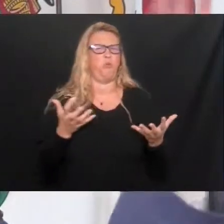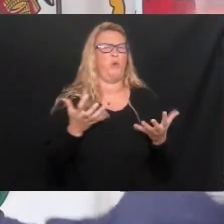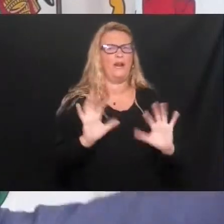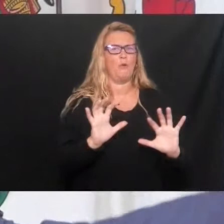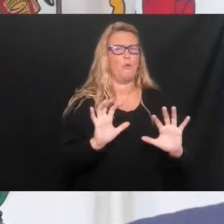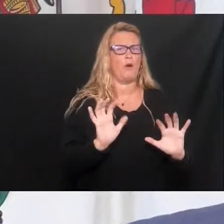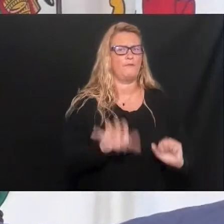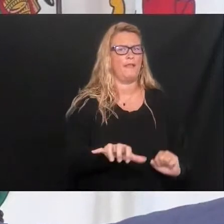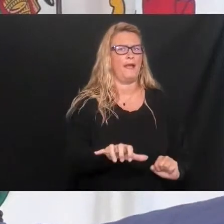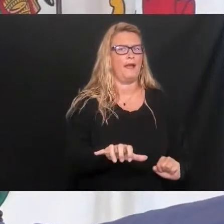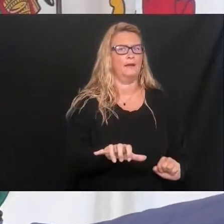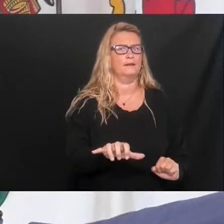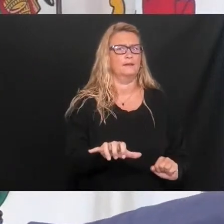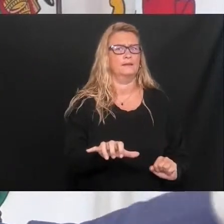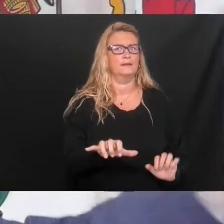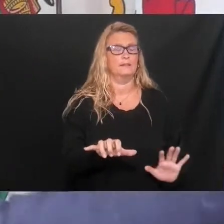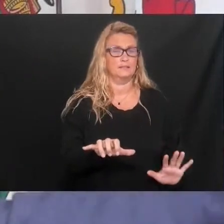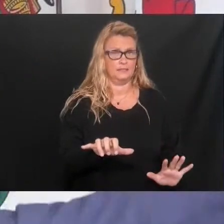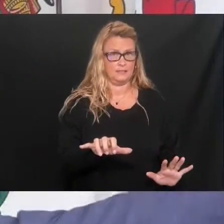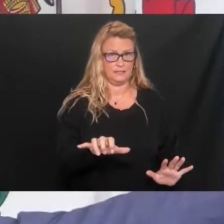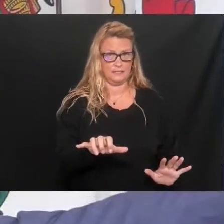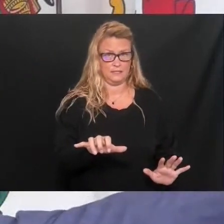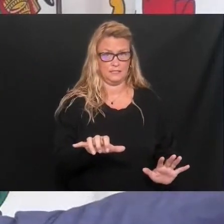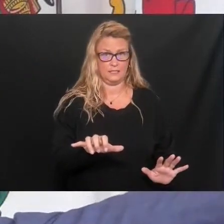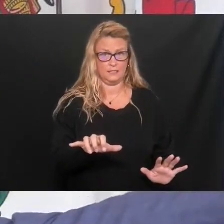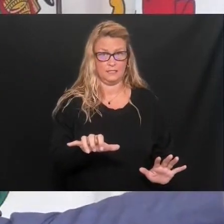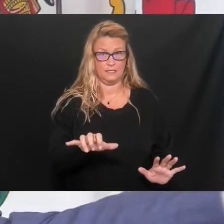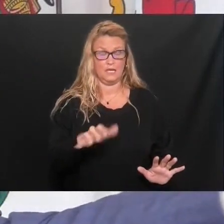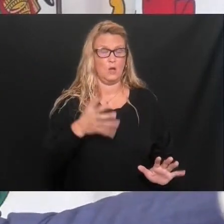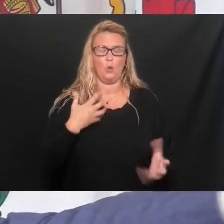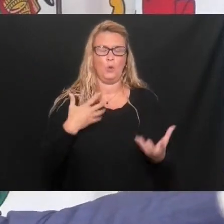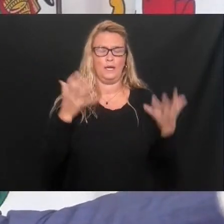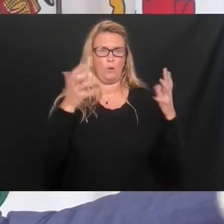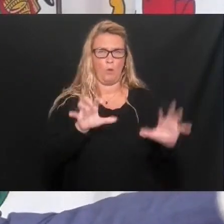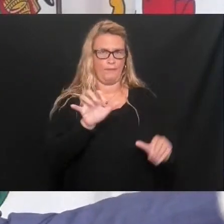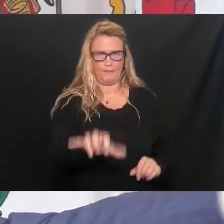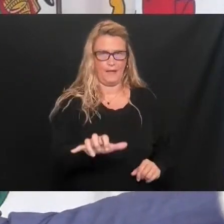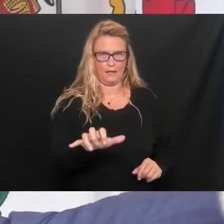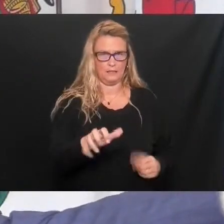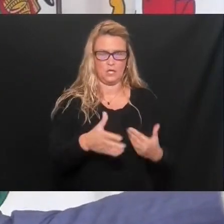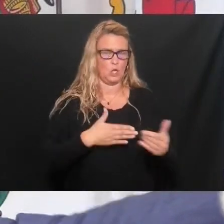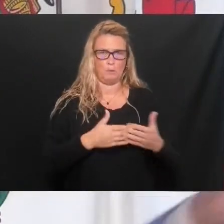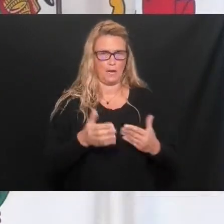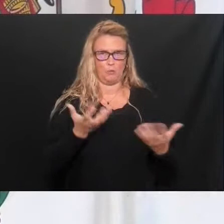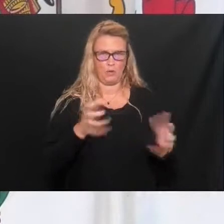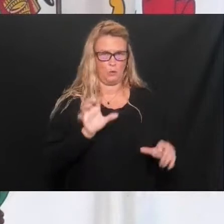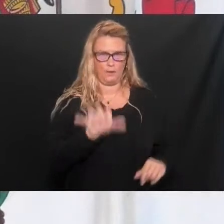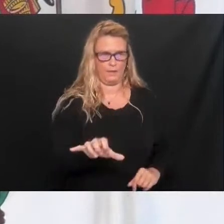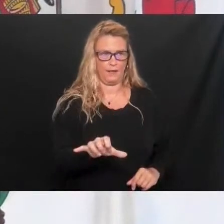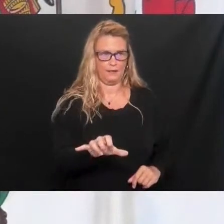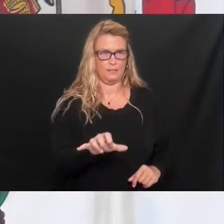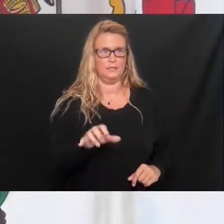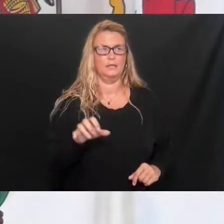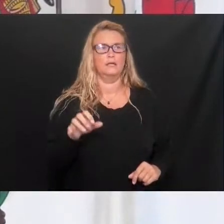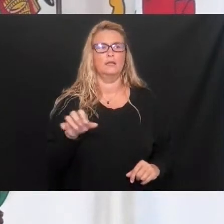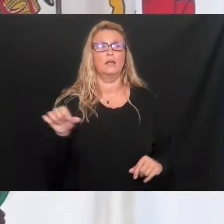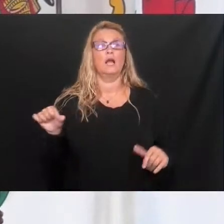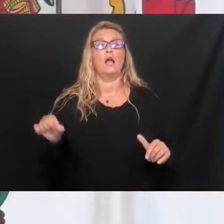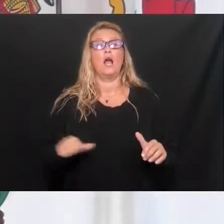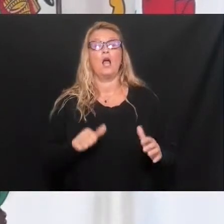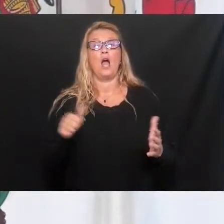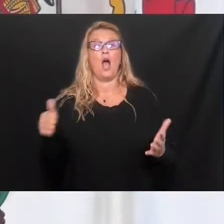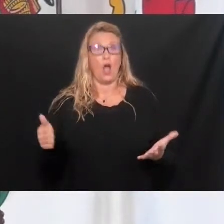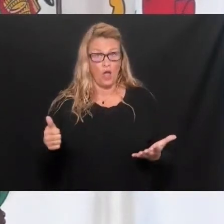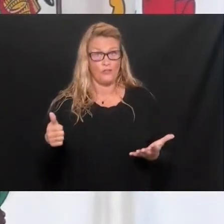don't want to do that in any way, shape, form, or fashion, my say, and everything. But on the other hand, you've got